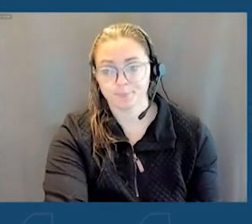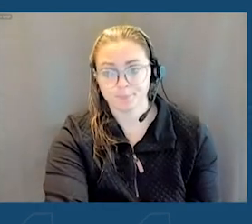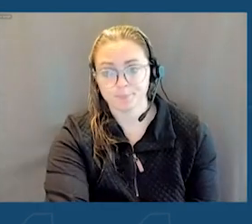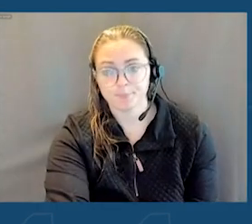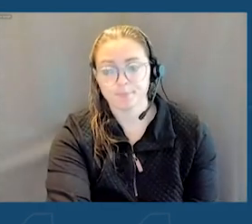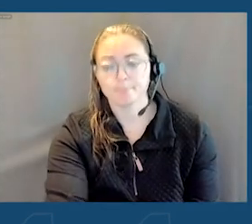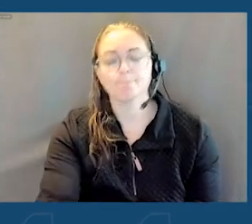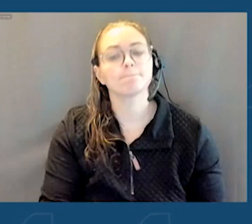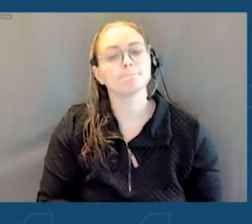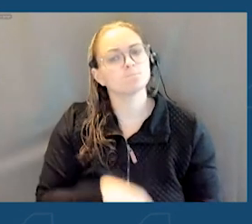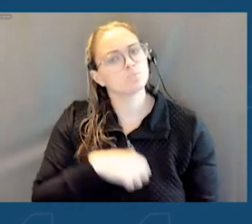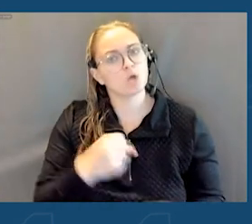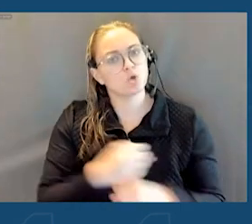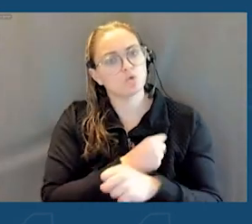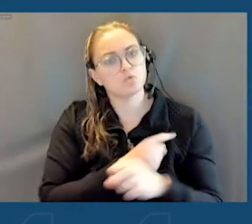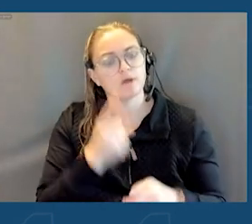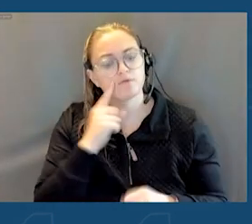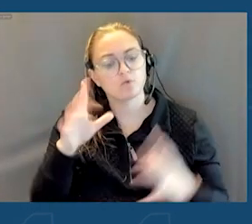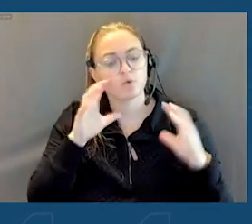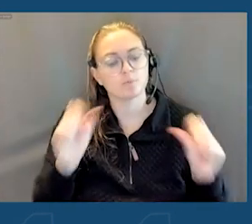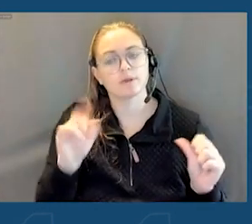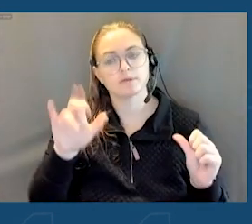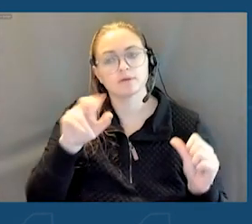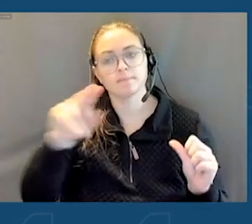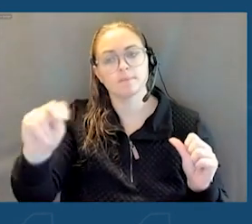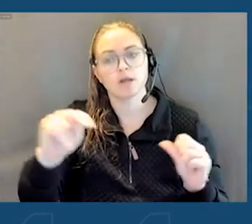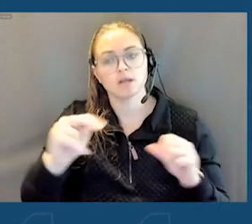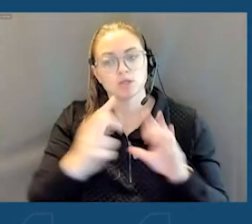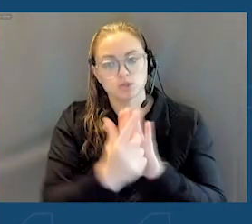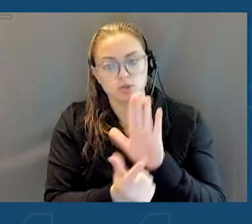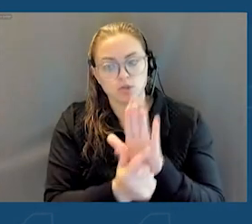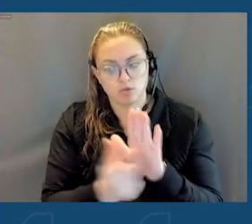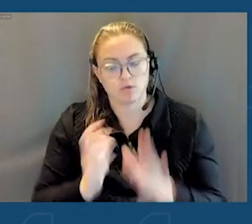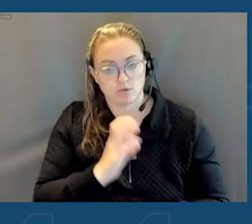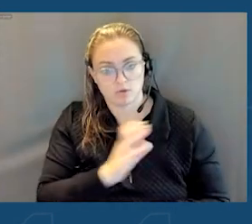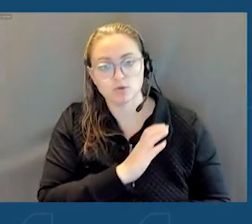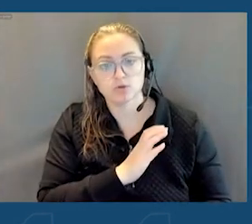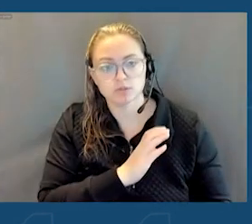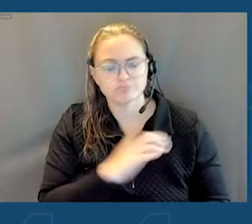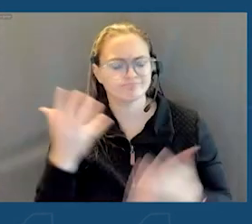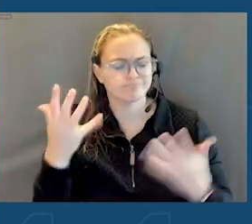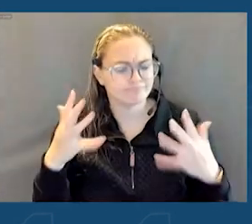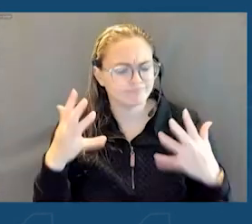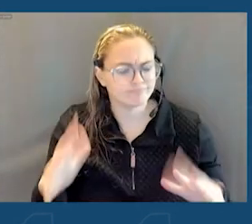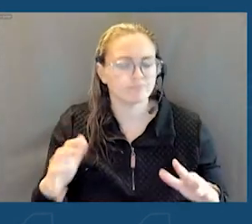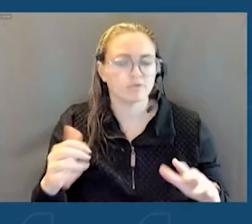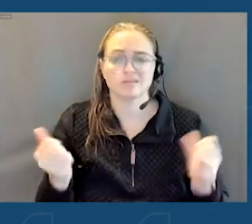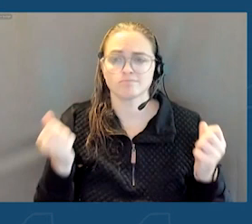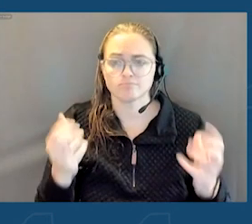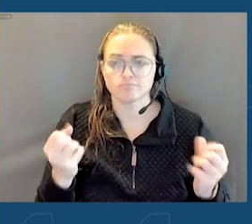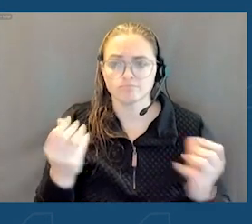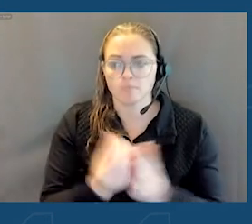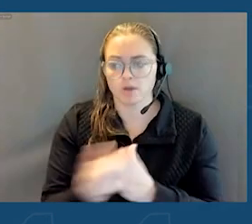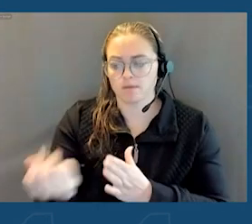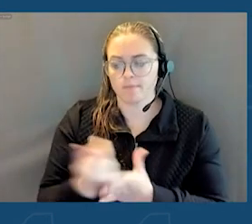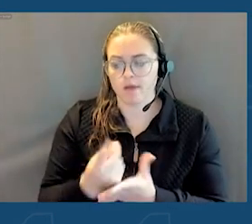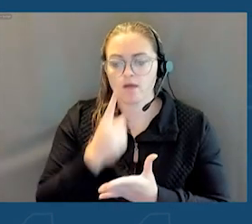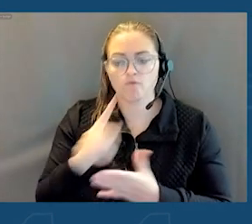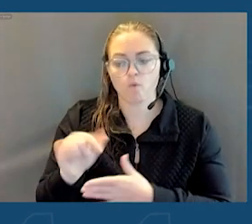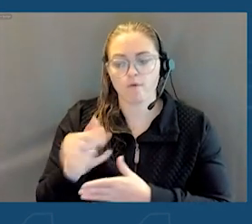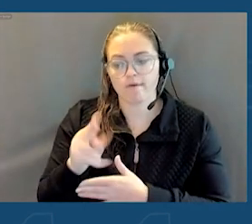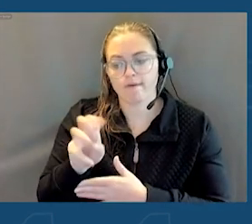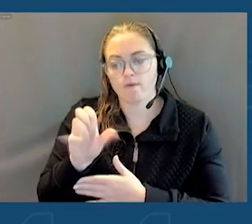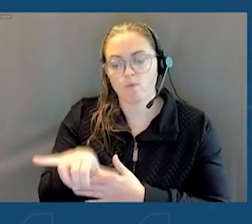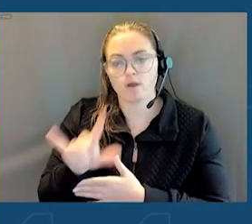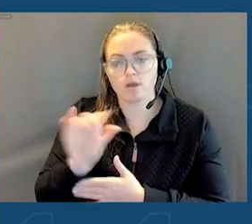proud to fight for President Biden's infrastructure law in Congress, which has already brought millions back to the city for Gateway and